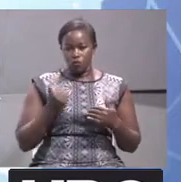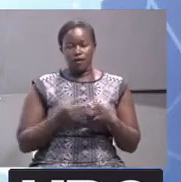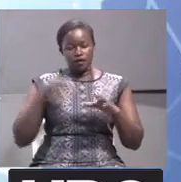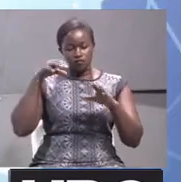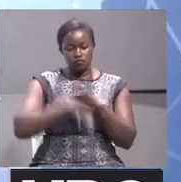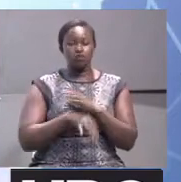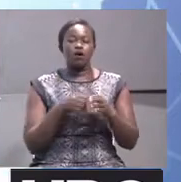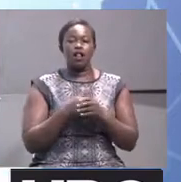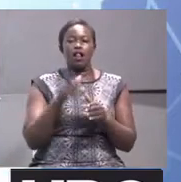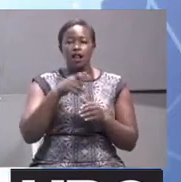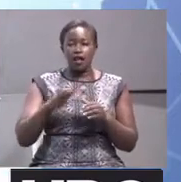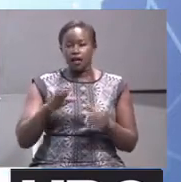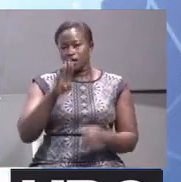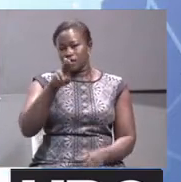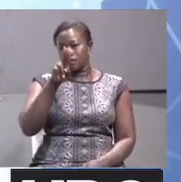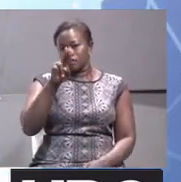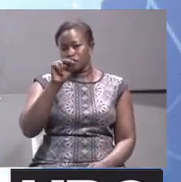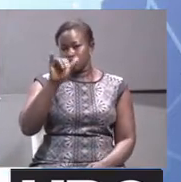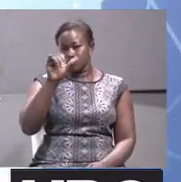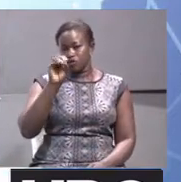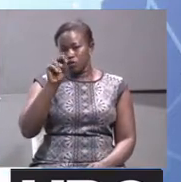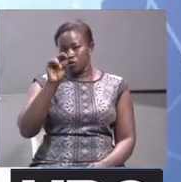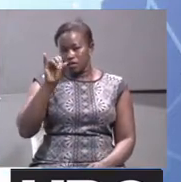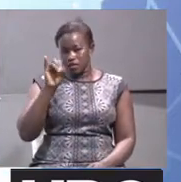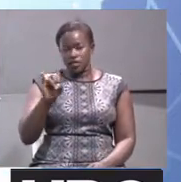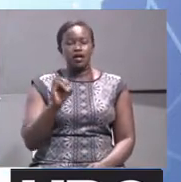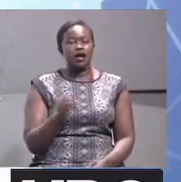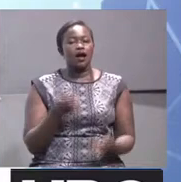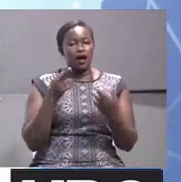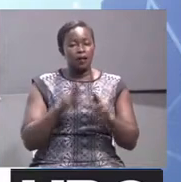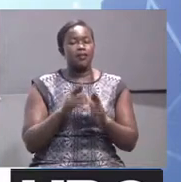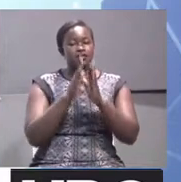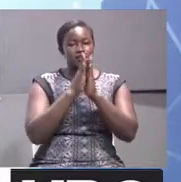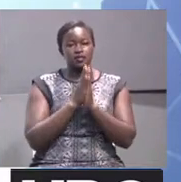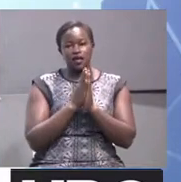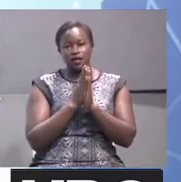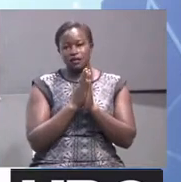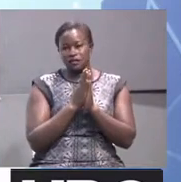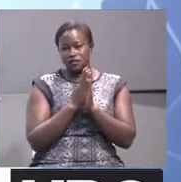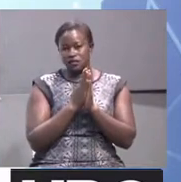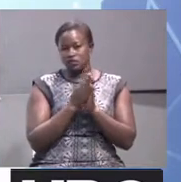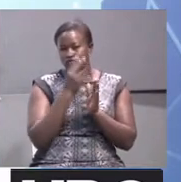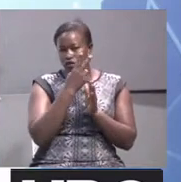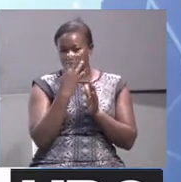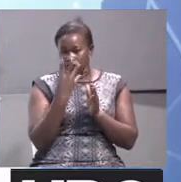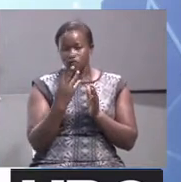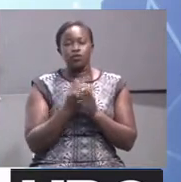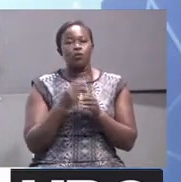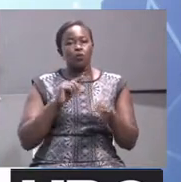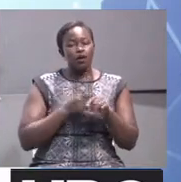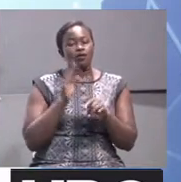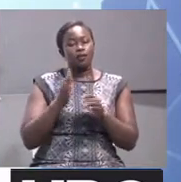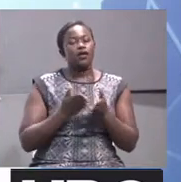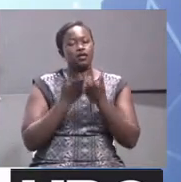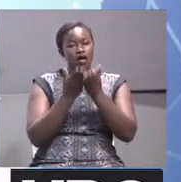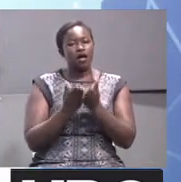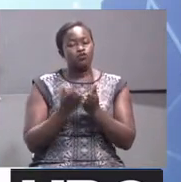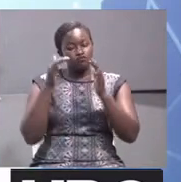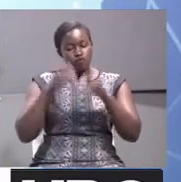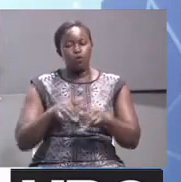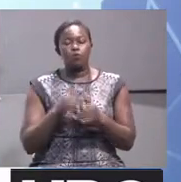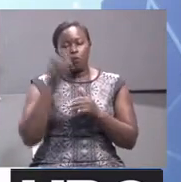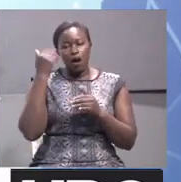Uganda. The incident occurred on Sunday the 24th when their dugout canoe capsized amidst heavy